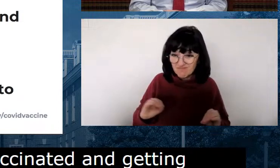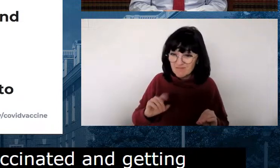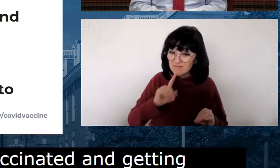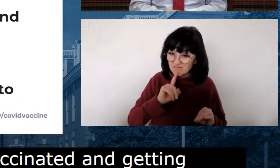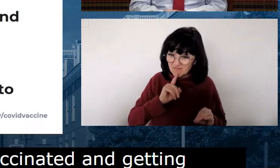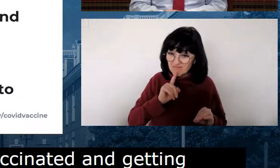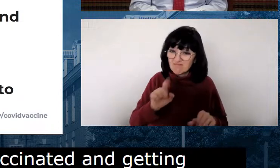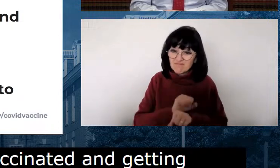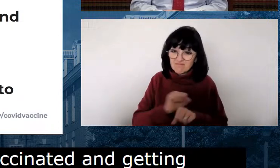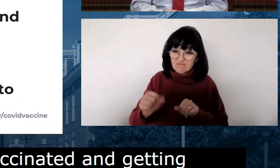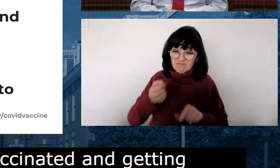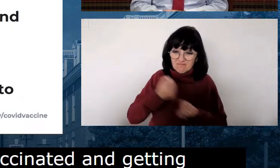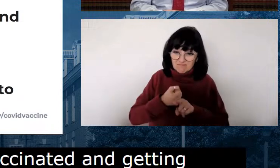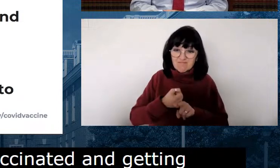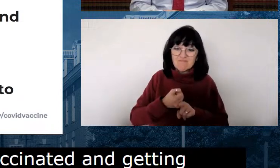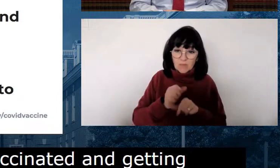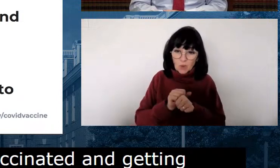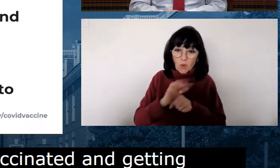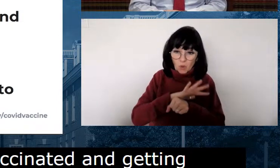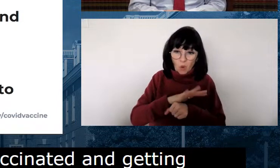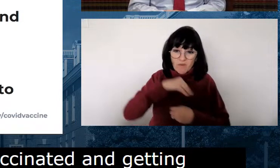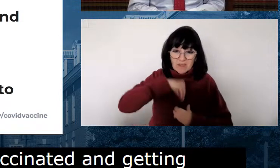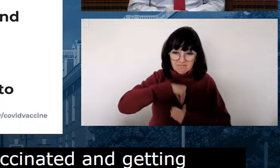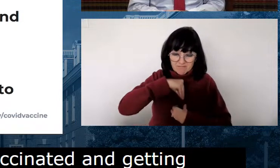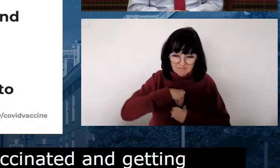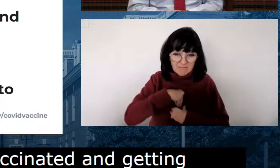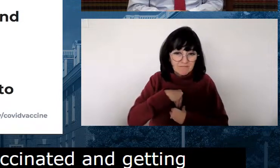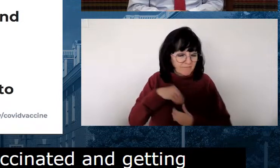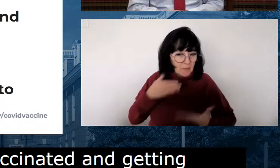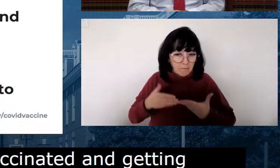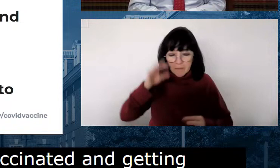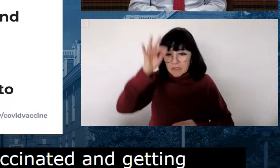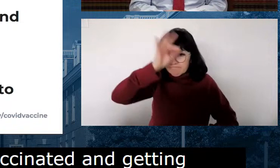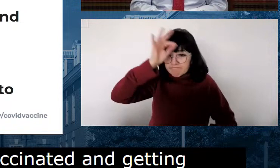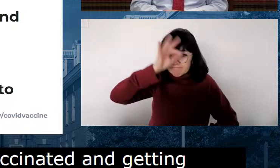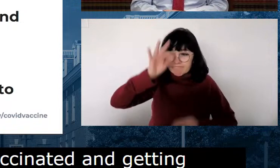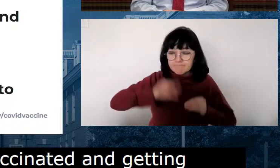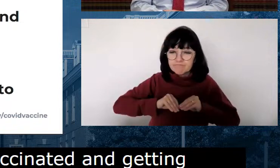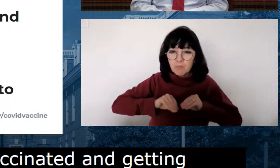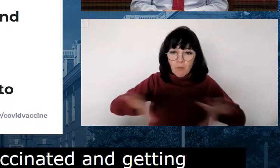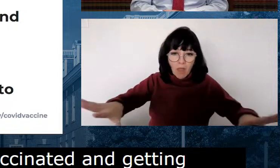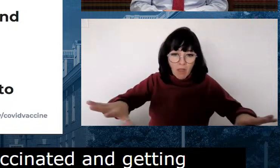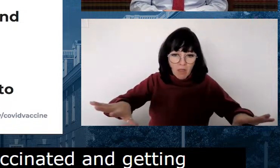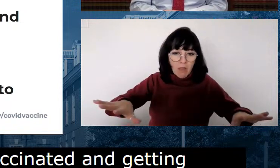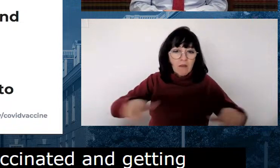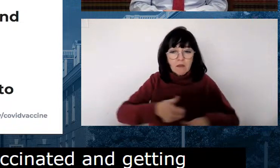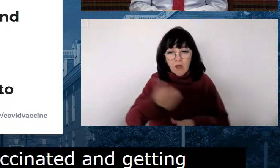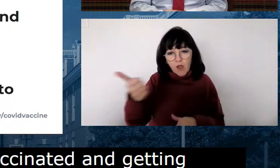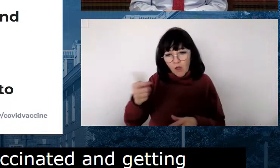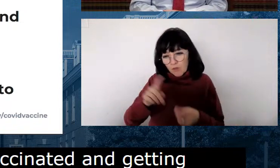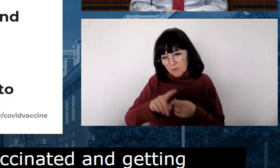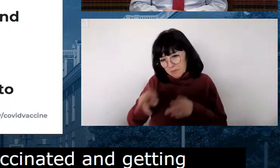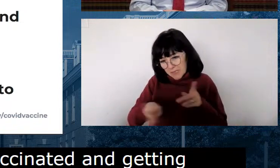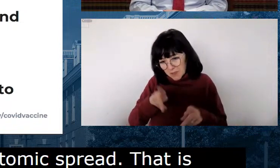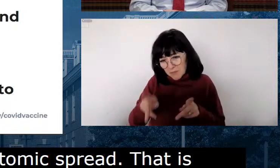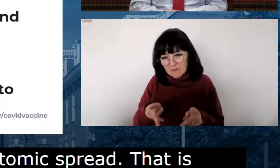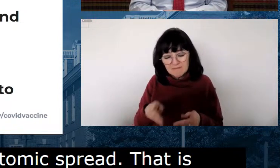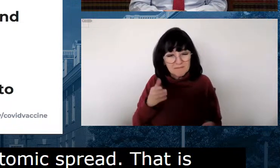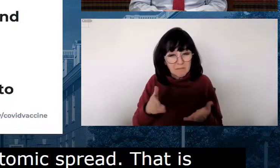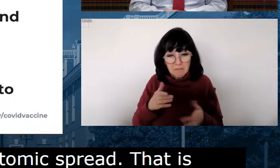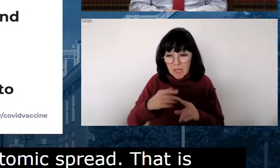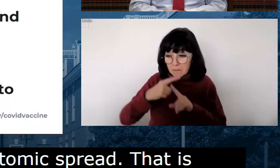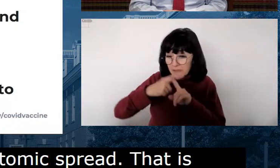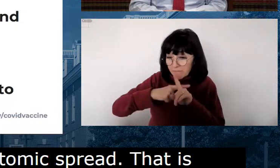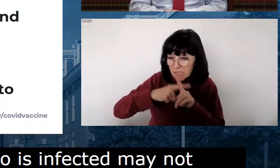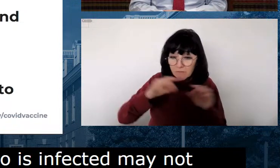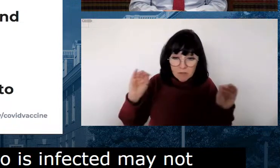the person who is infected may not know about it because he or she doesn't have a fever, isn't